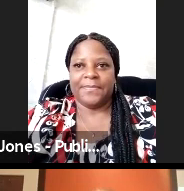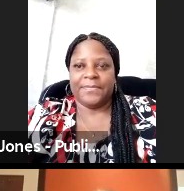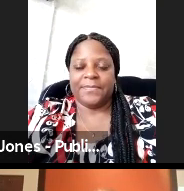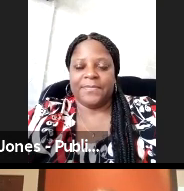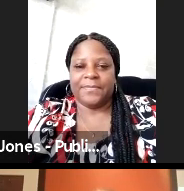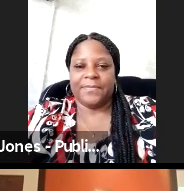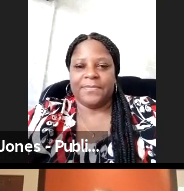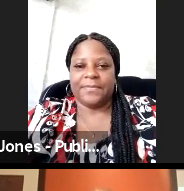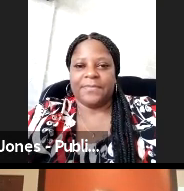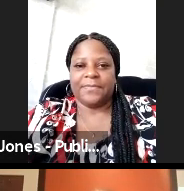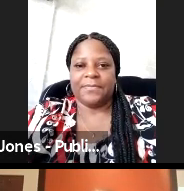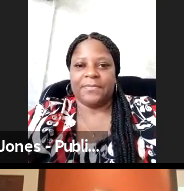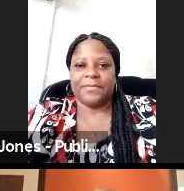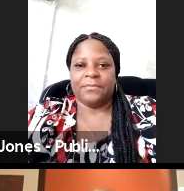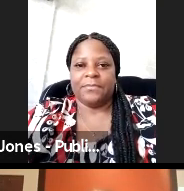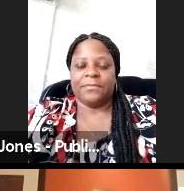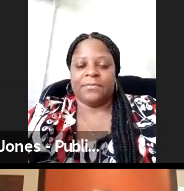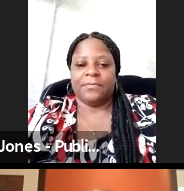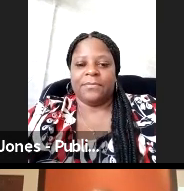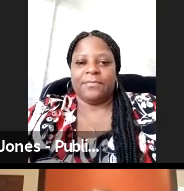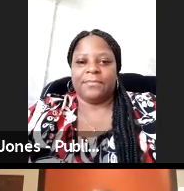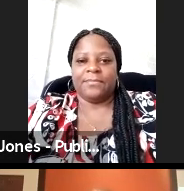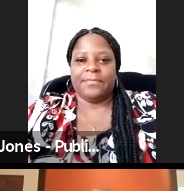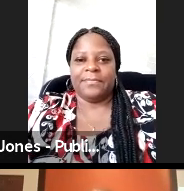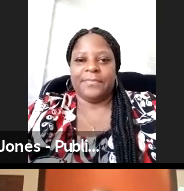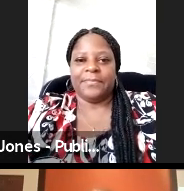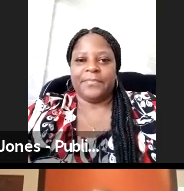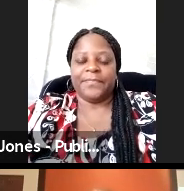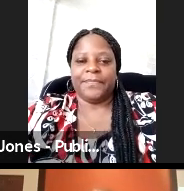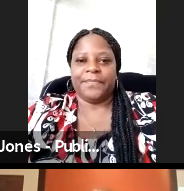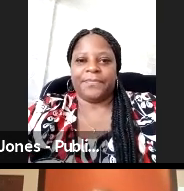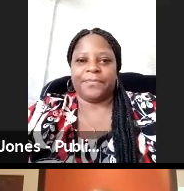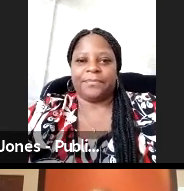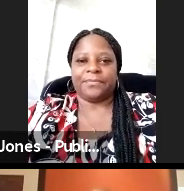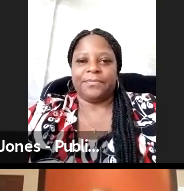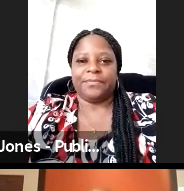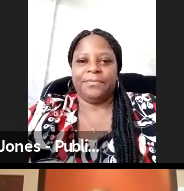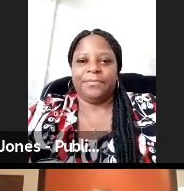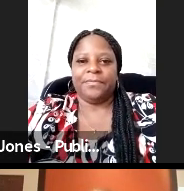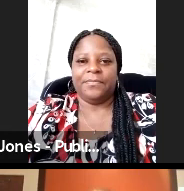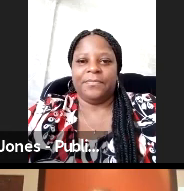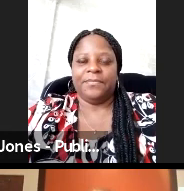the clerk of the Board of Aldermen, Mr. Terry Kennedy, at